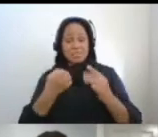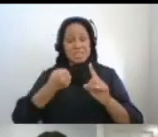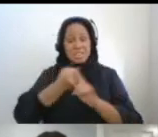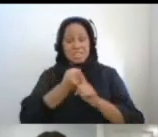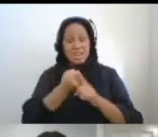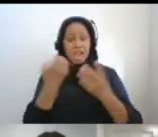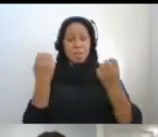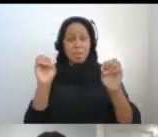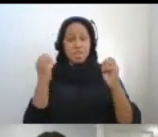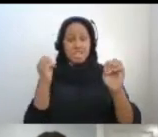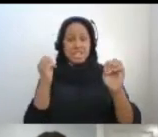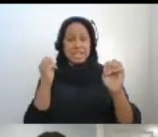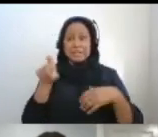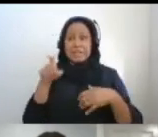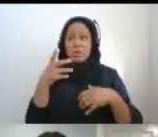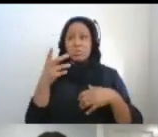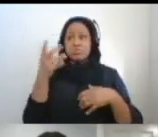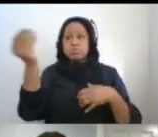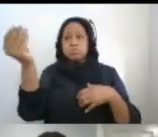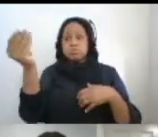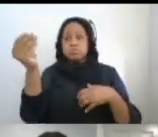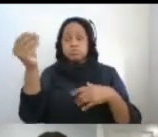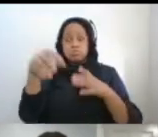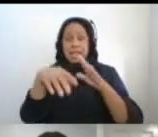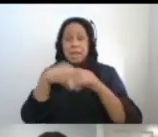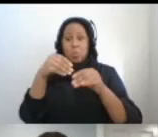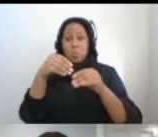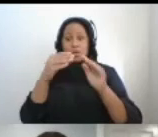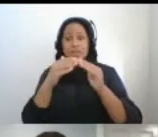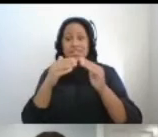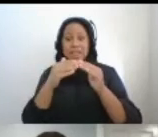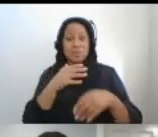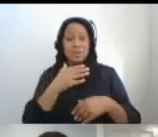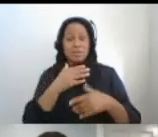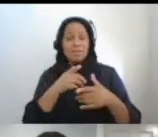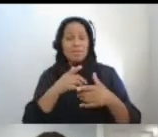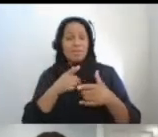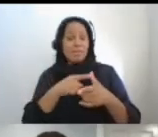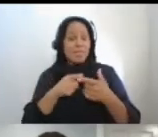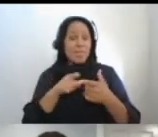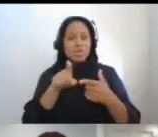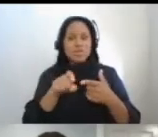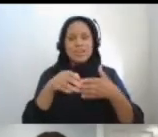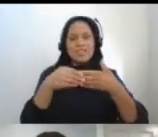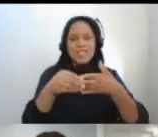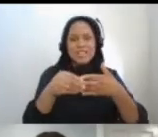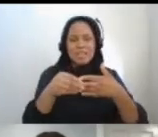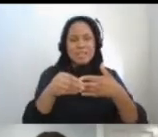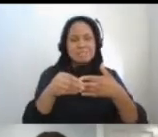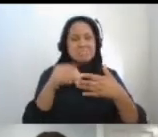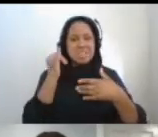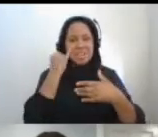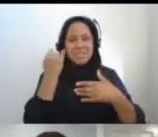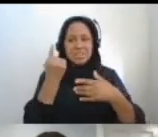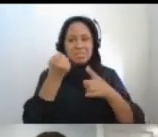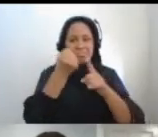happens, and you need to have flexibility to kind of bend with whatever hurdles are coming your way in life. And if you